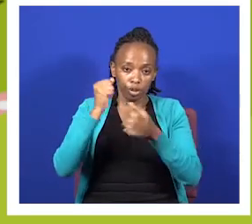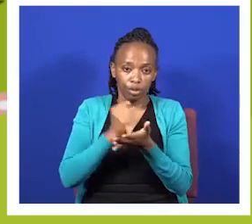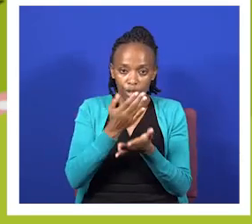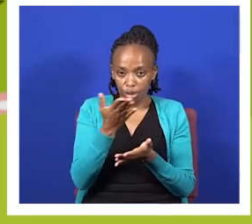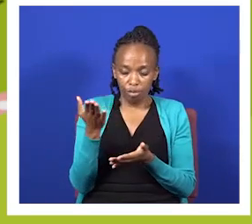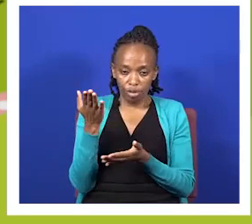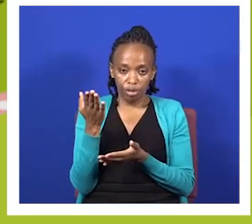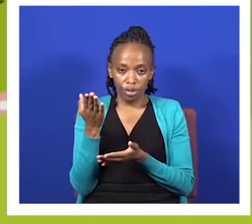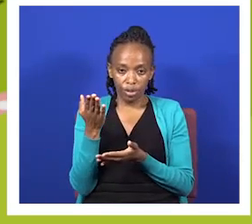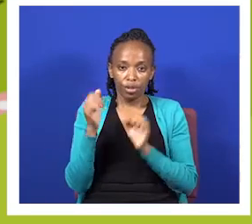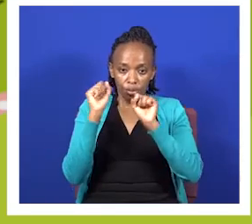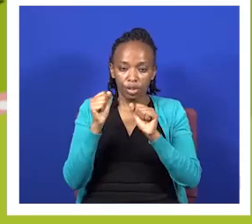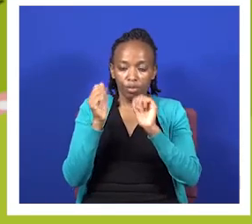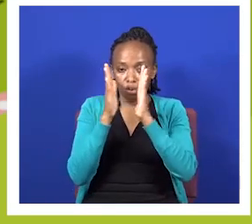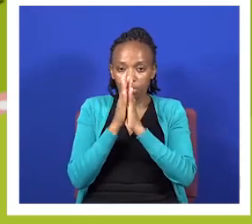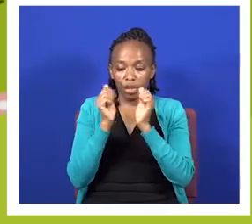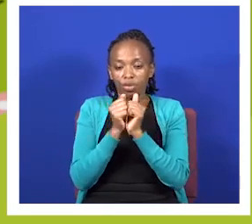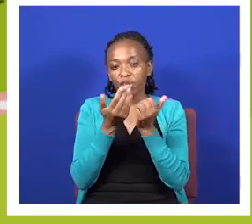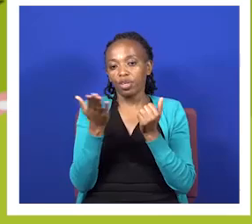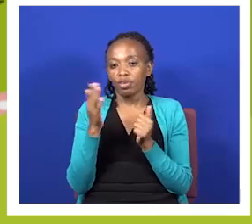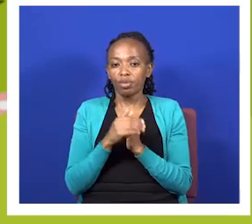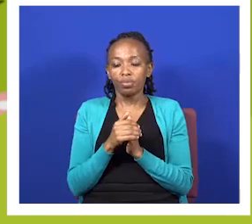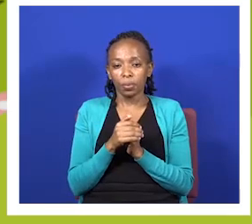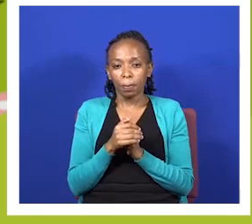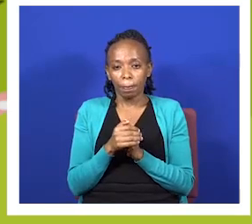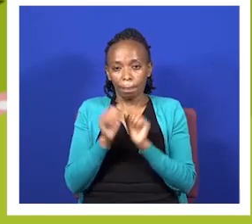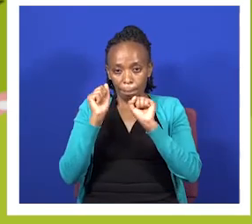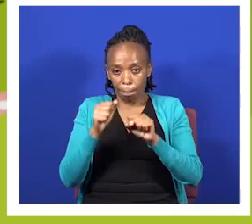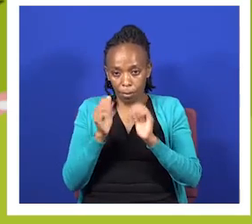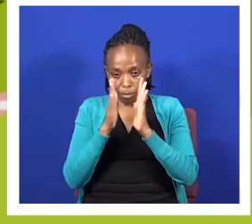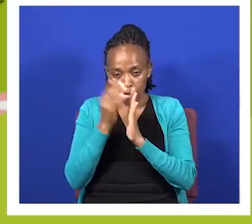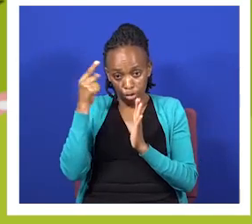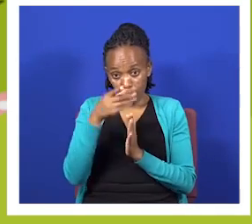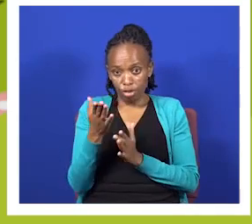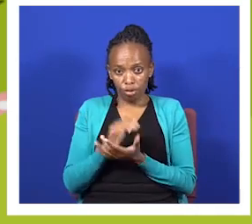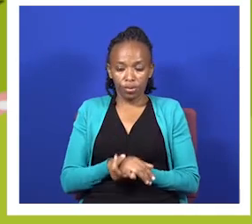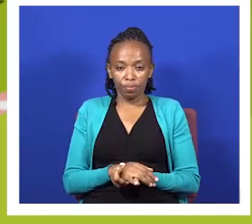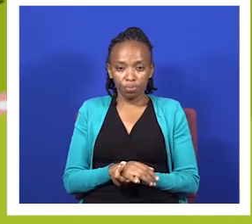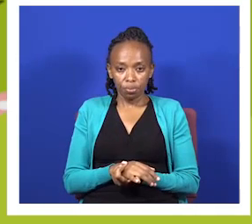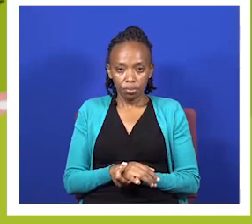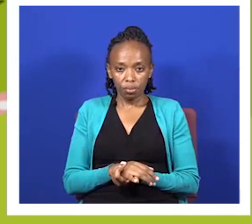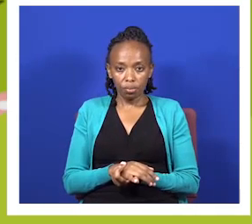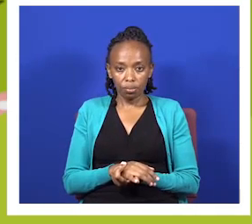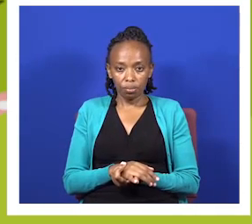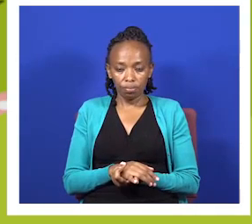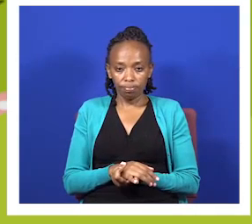can help you. I can pray with you, and I can pray for you.